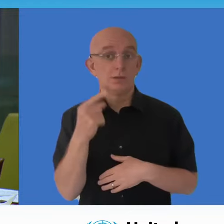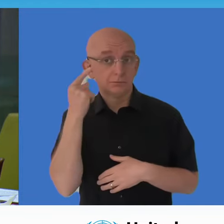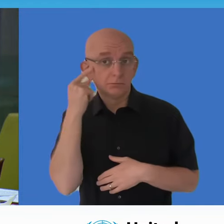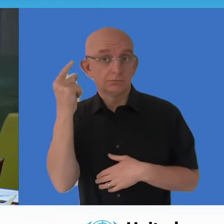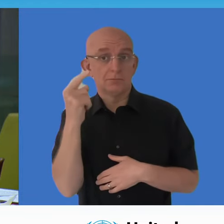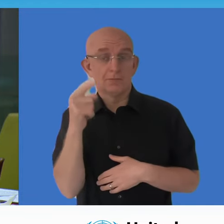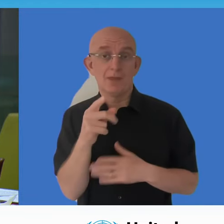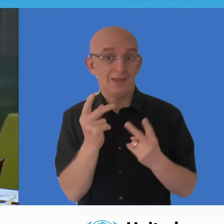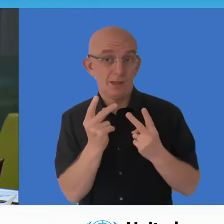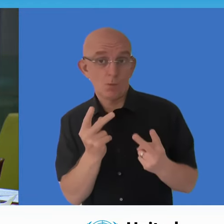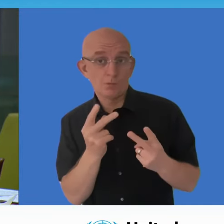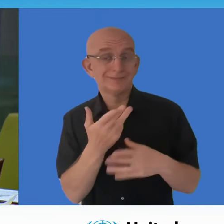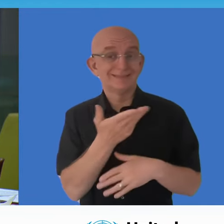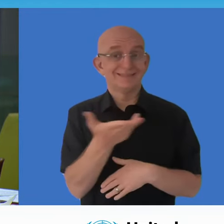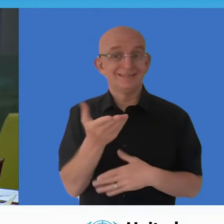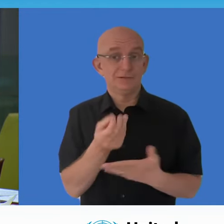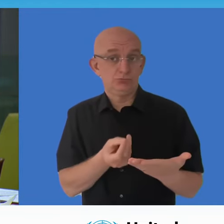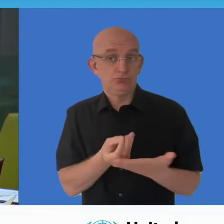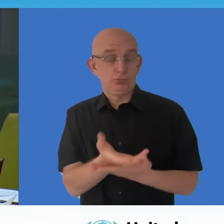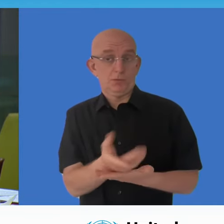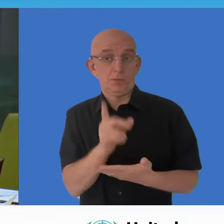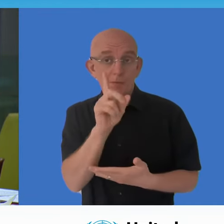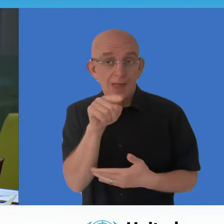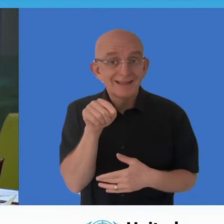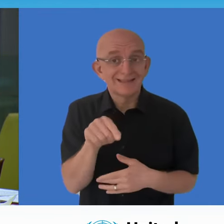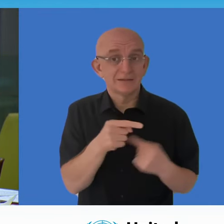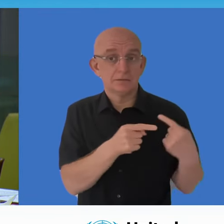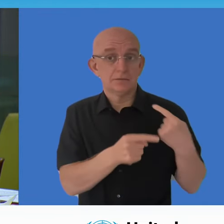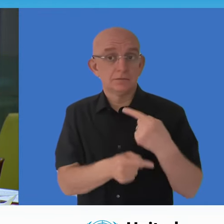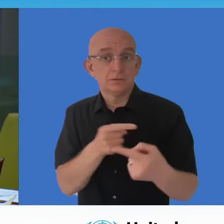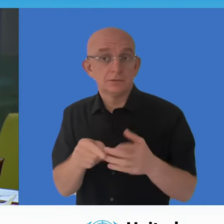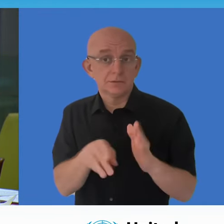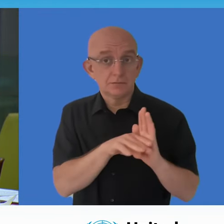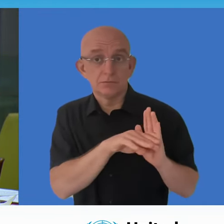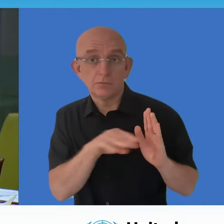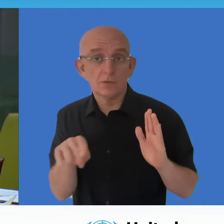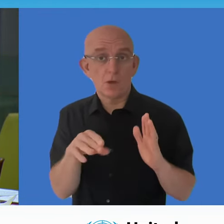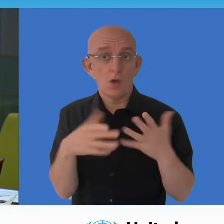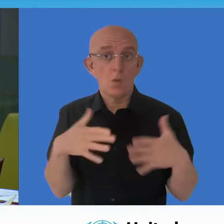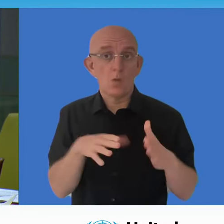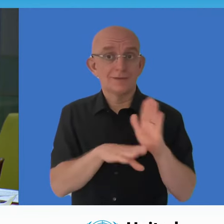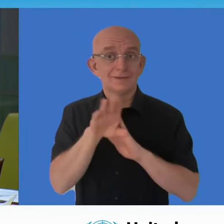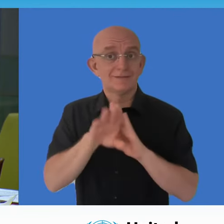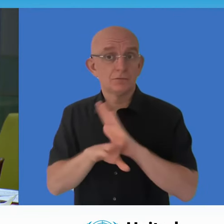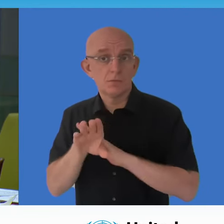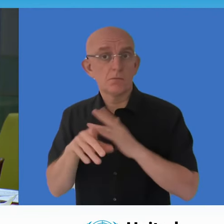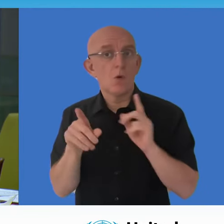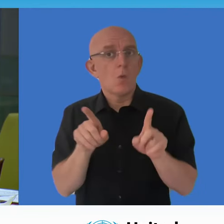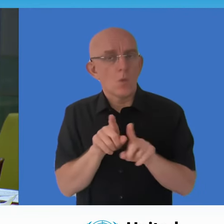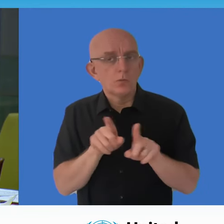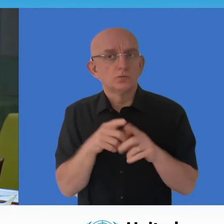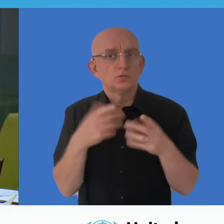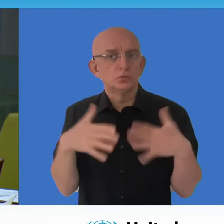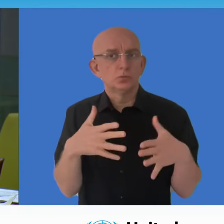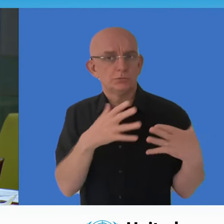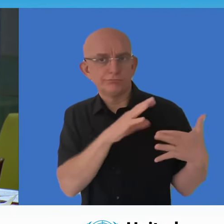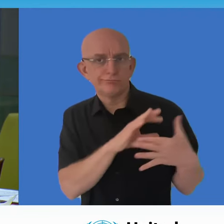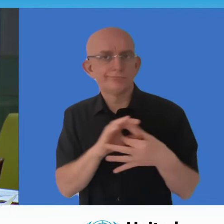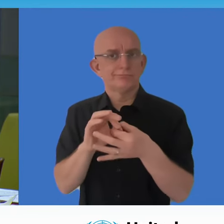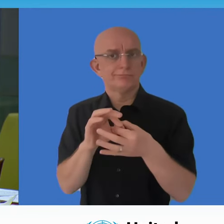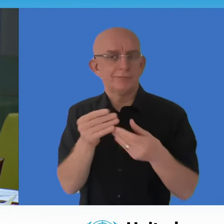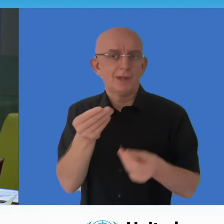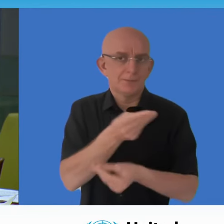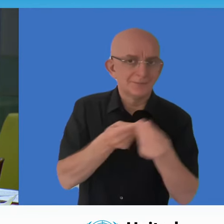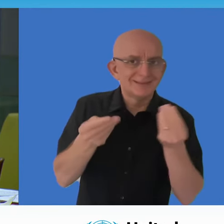is very much aligned to fulfill business goals and business strategies. Some of these could be